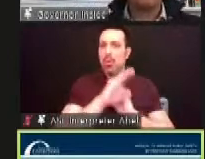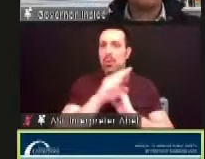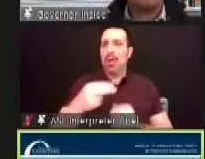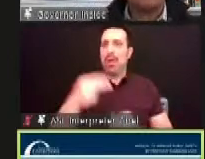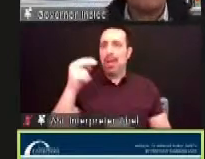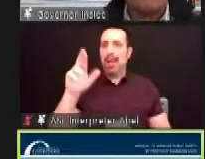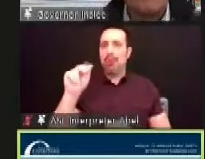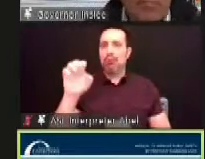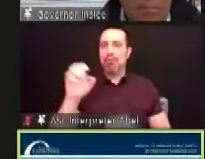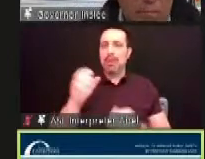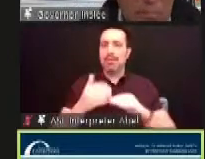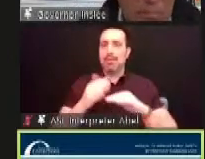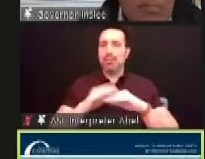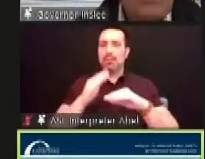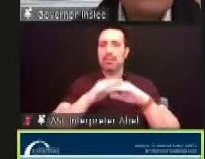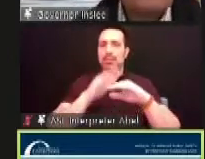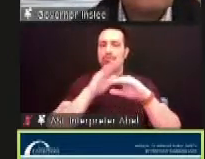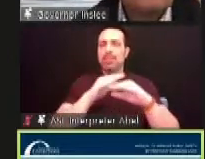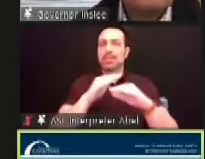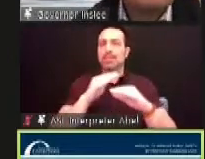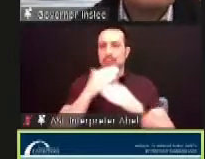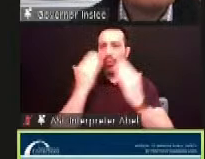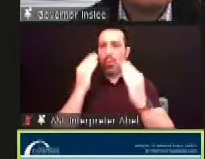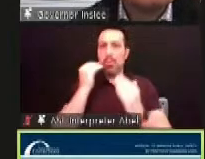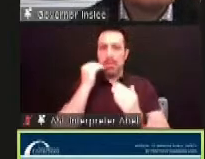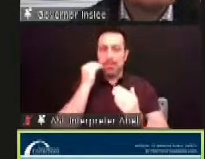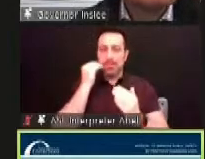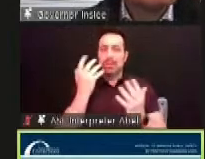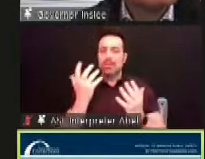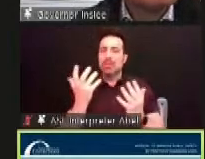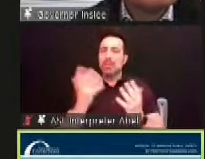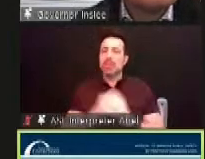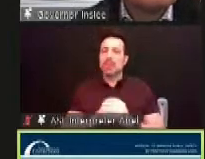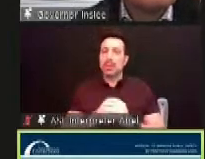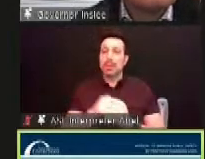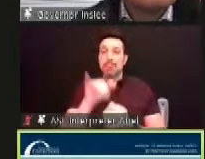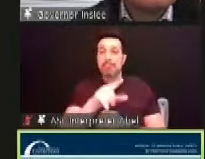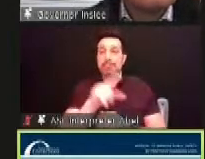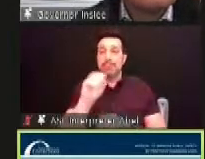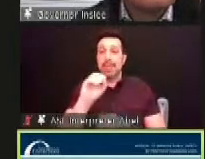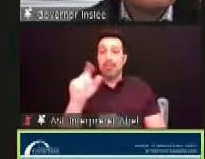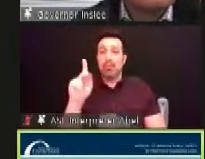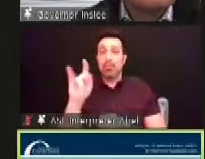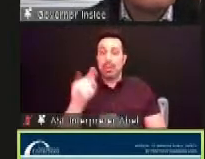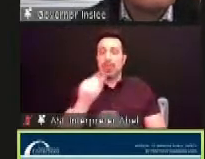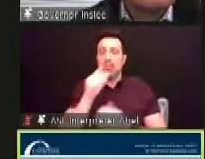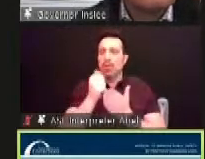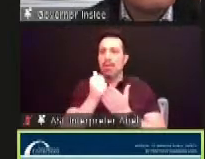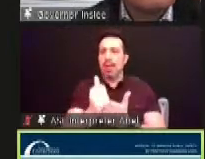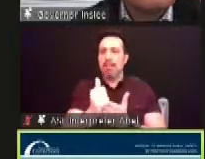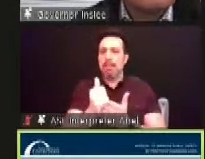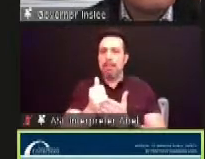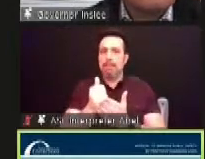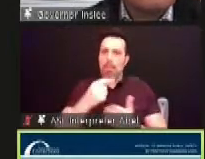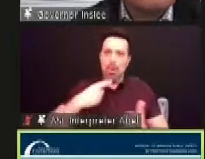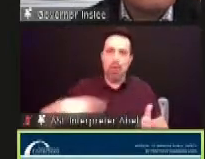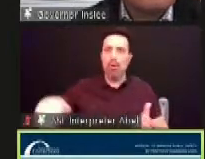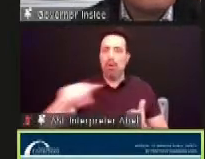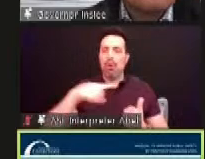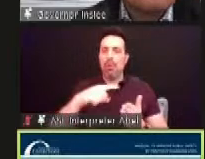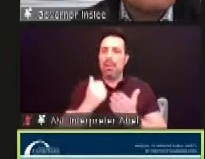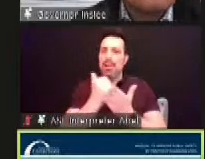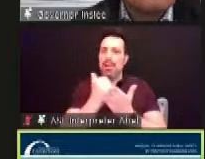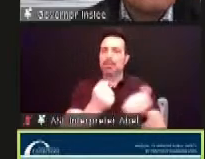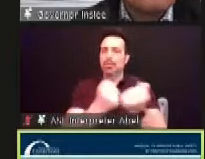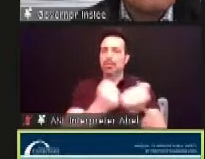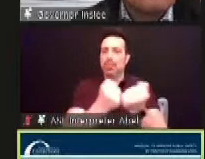of increase releasing homeless. And so really, this toolkit is going to help all of us help support